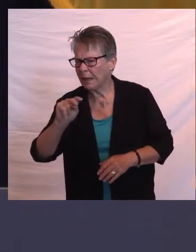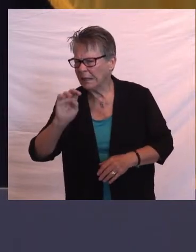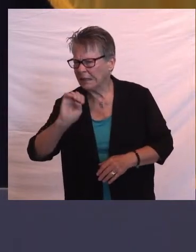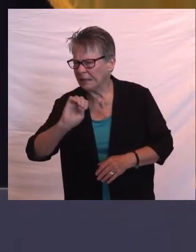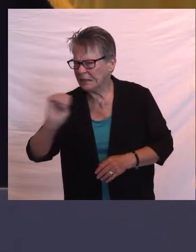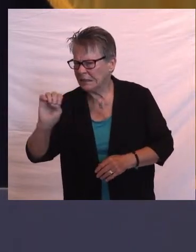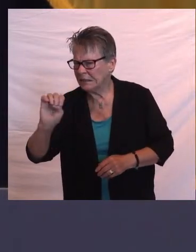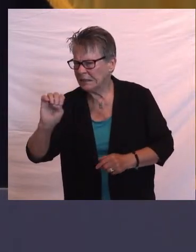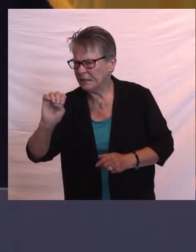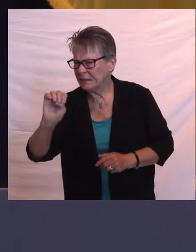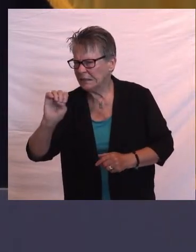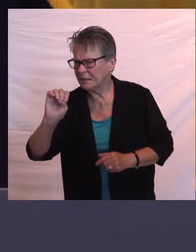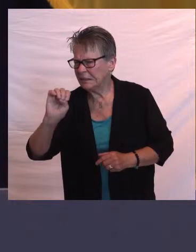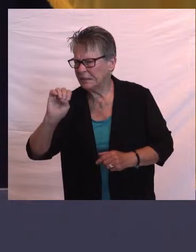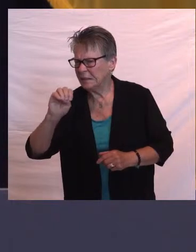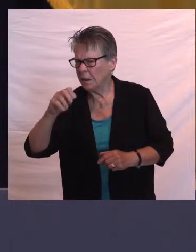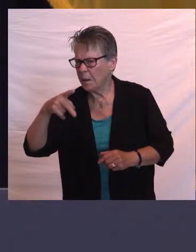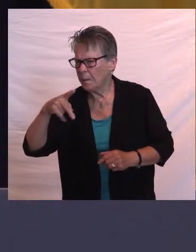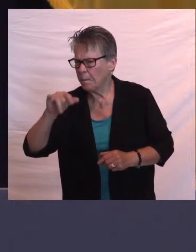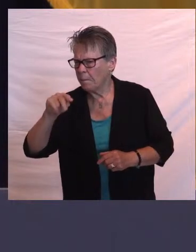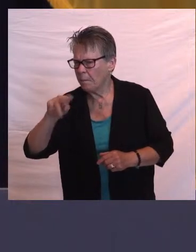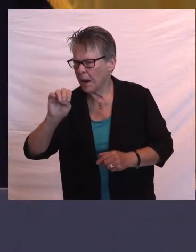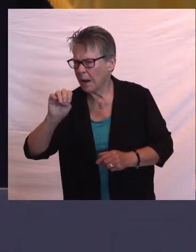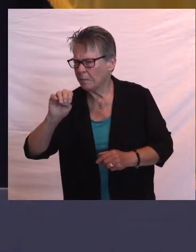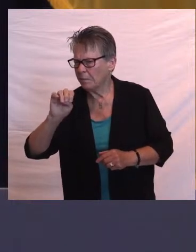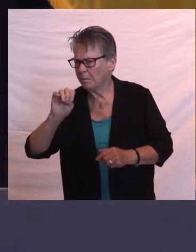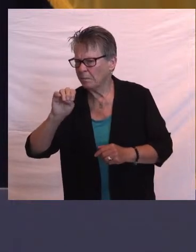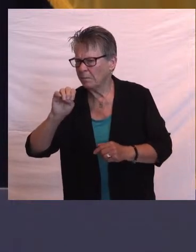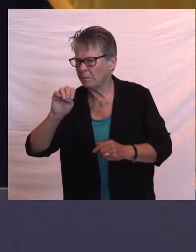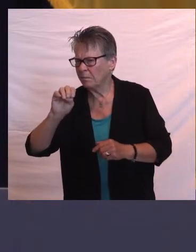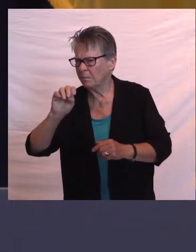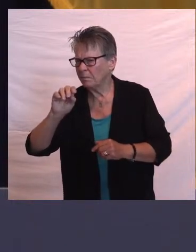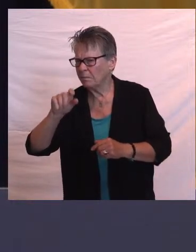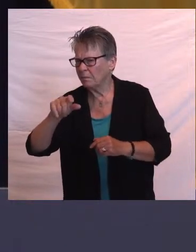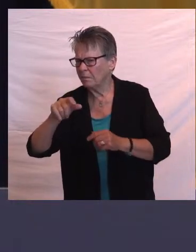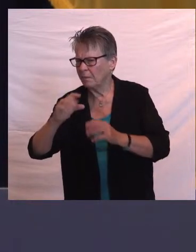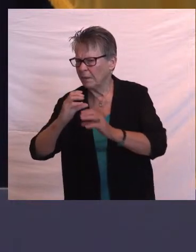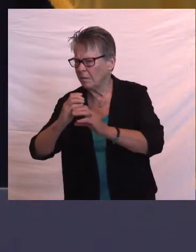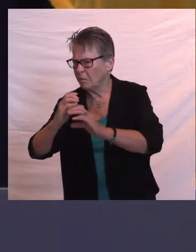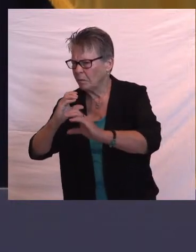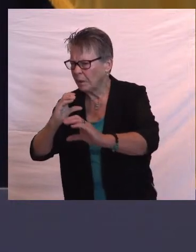fairly call balls and strikes to make sure all sides are heard